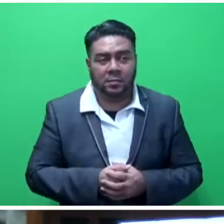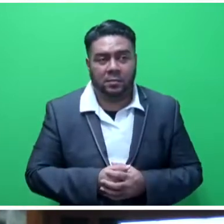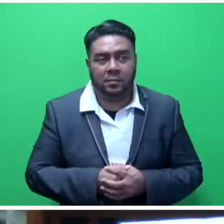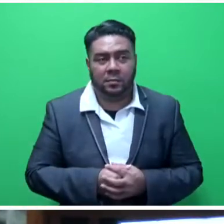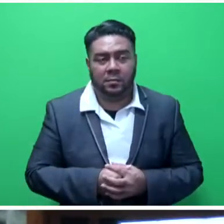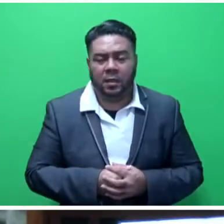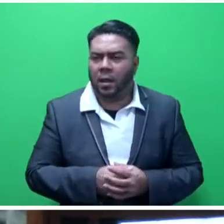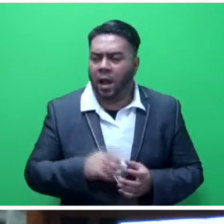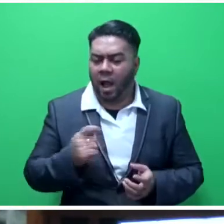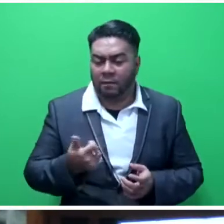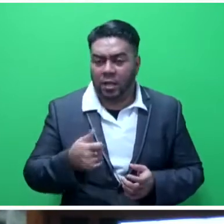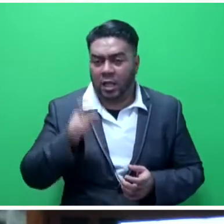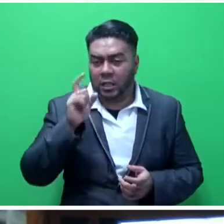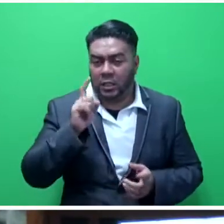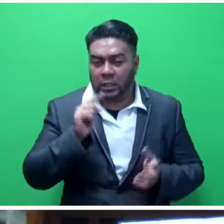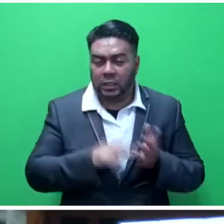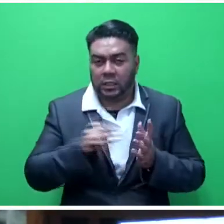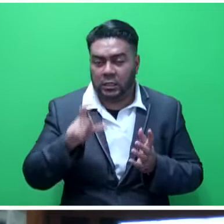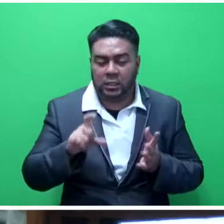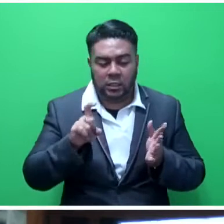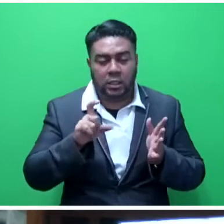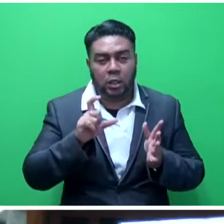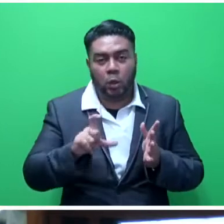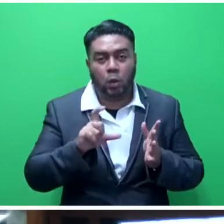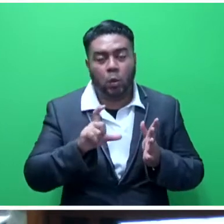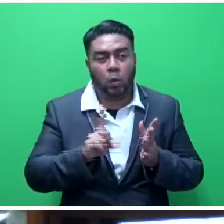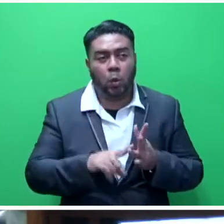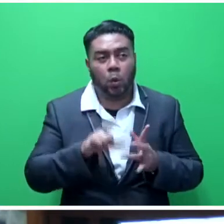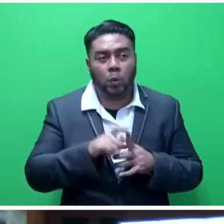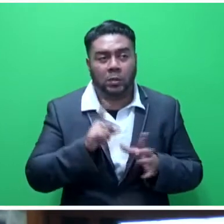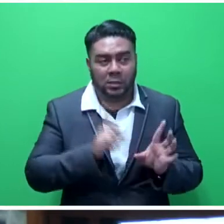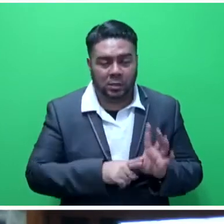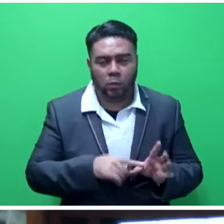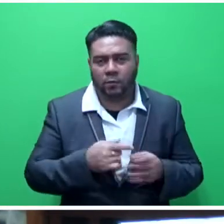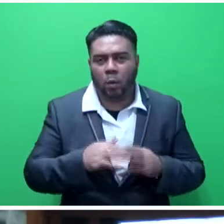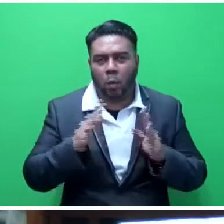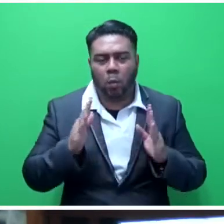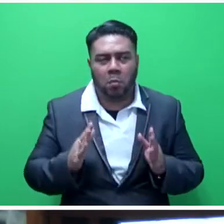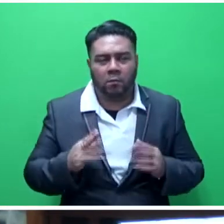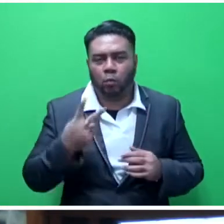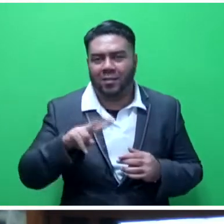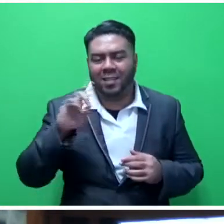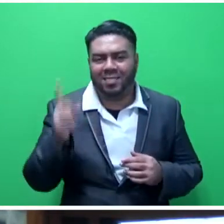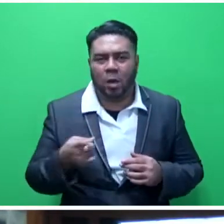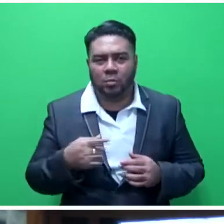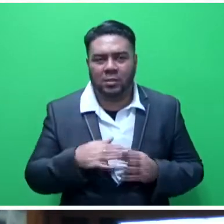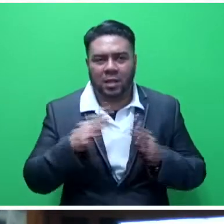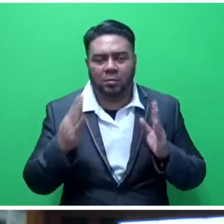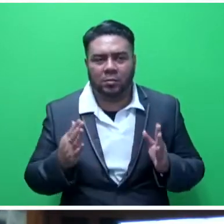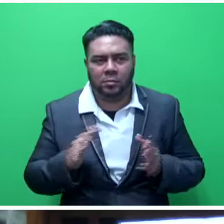following TC Cody, we have distributed these home gardening seed packages to 20,000 households, Mr.